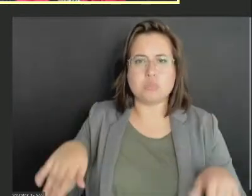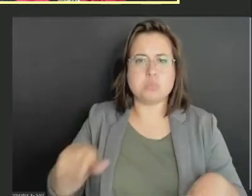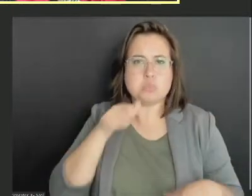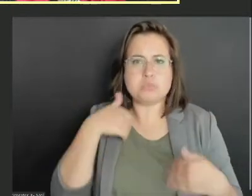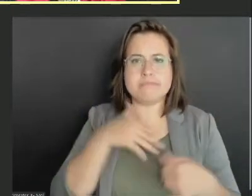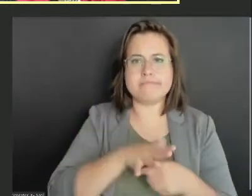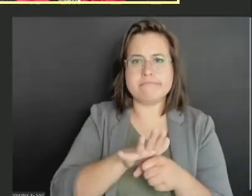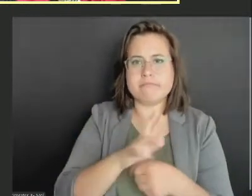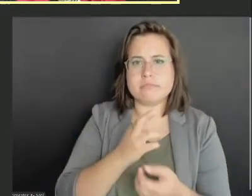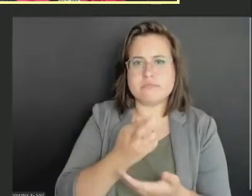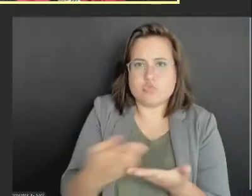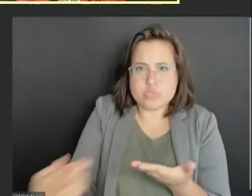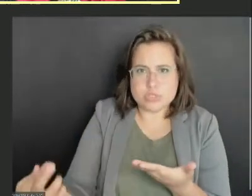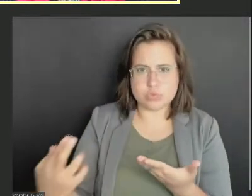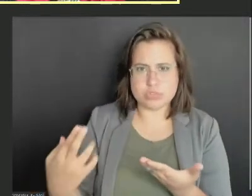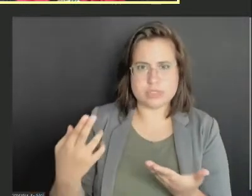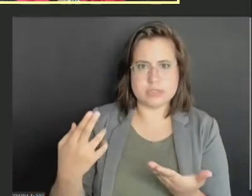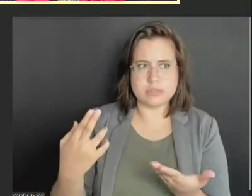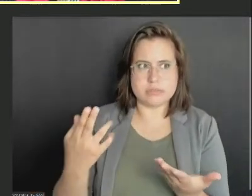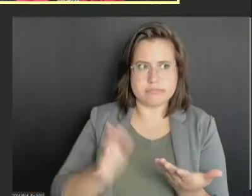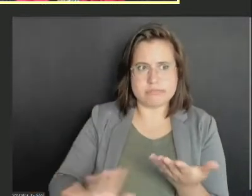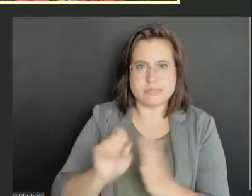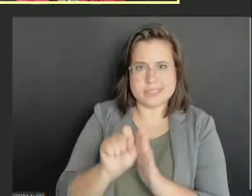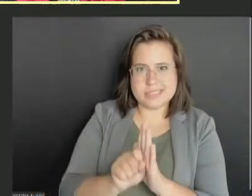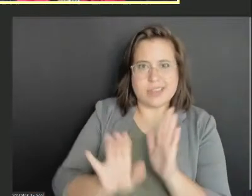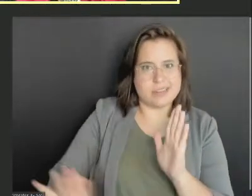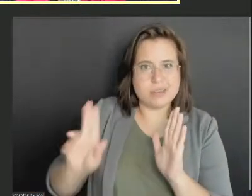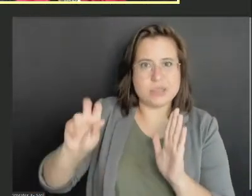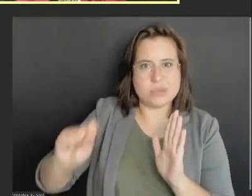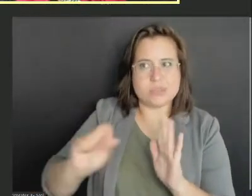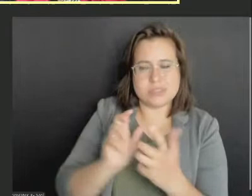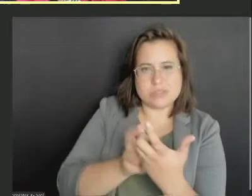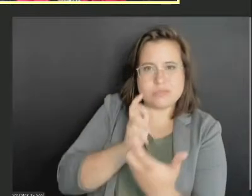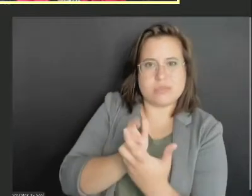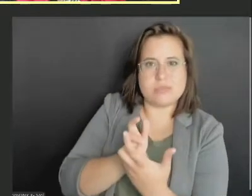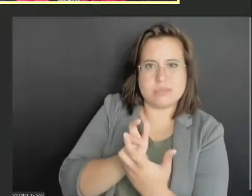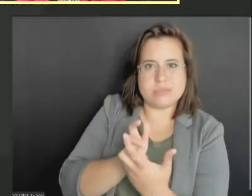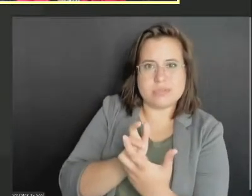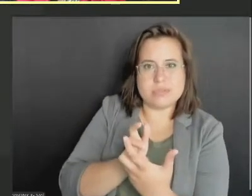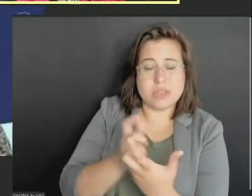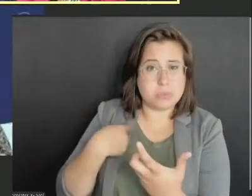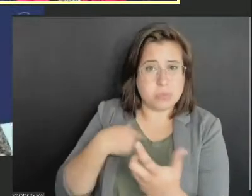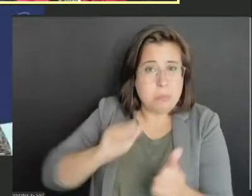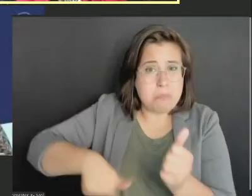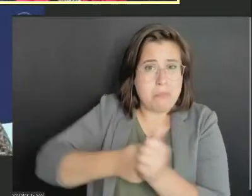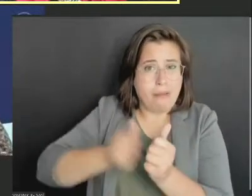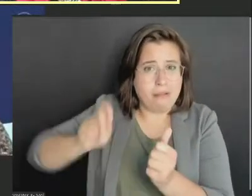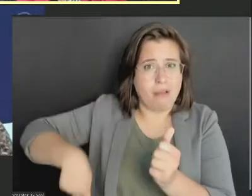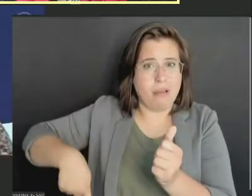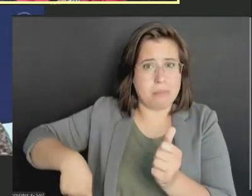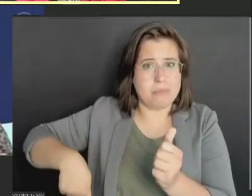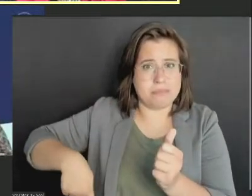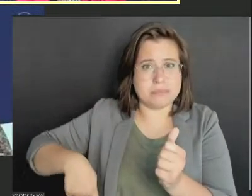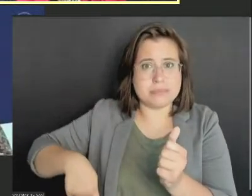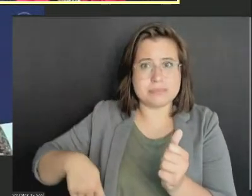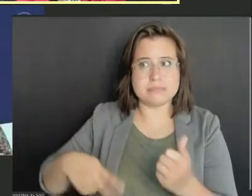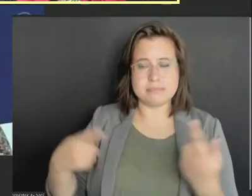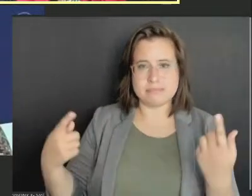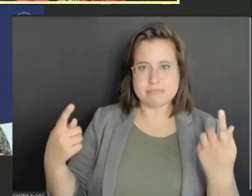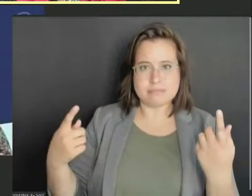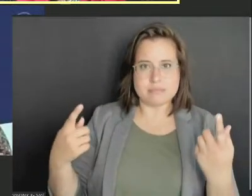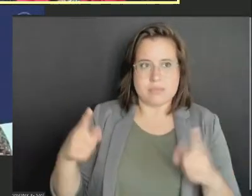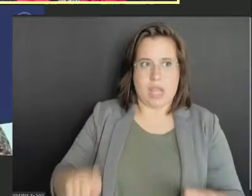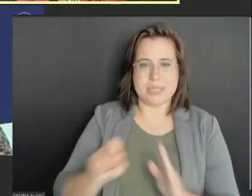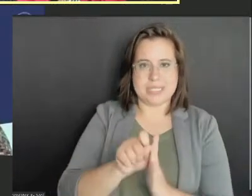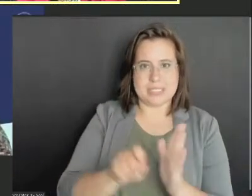our states and throughout our country to accommodate. And we are backed up. I hear about one state after another, mine